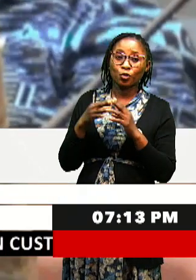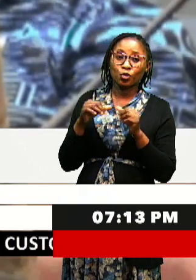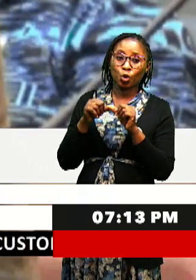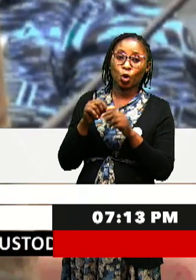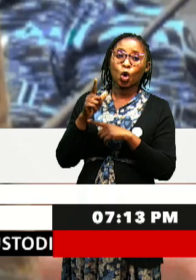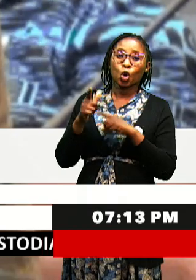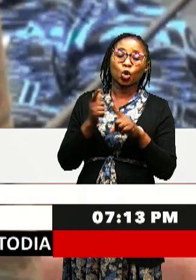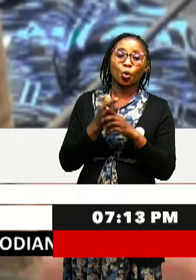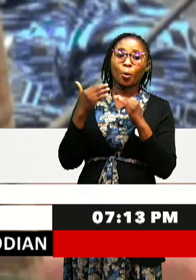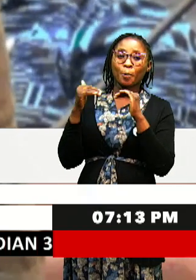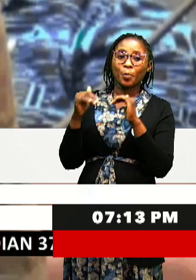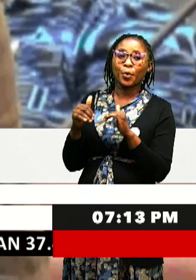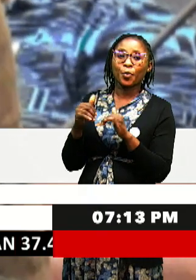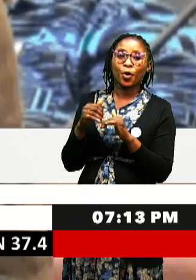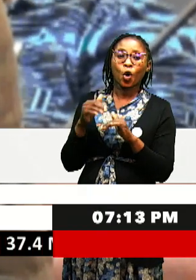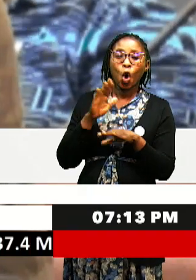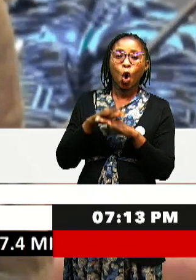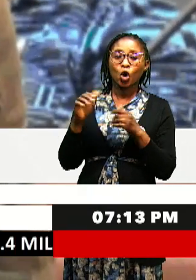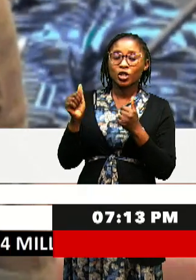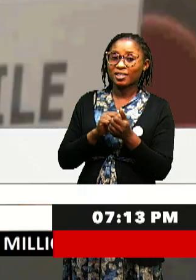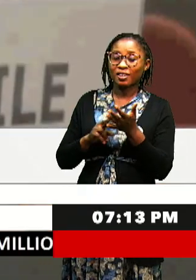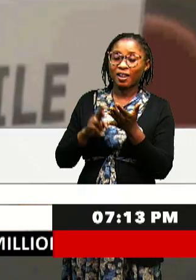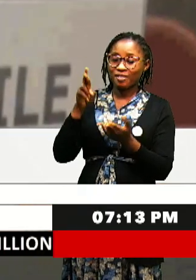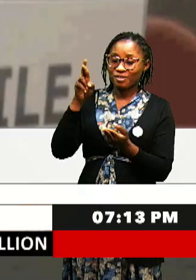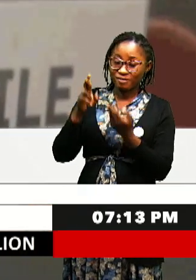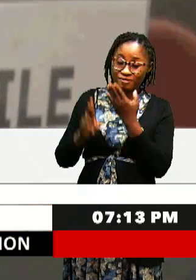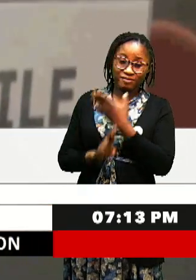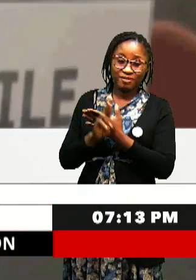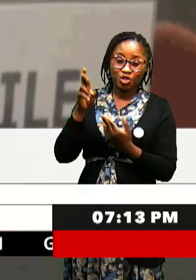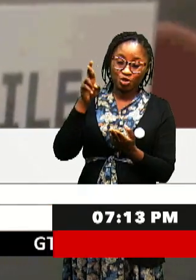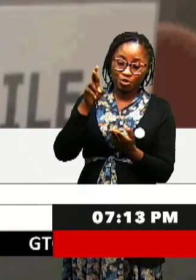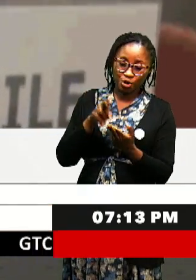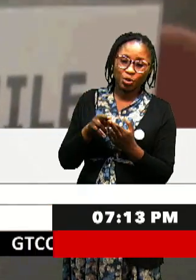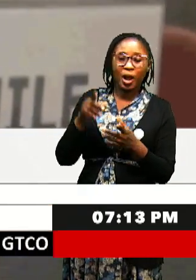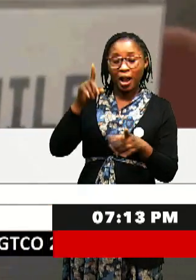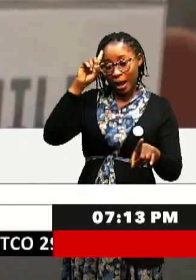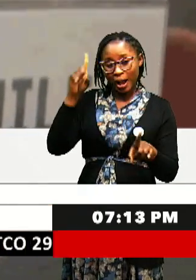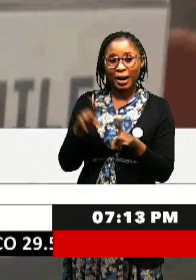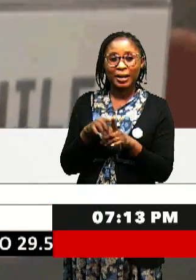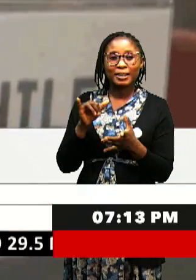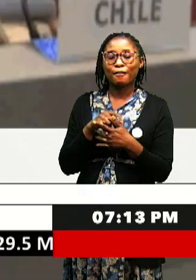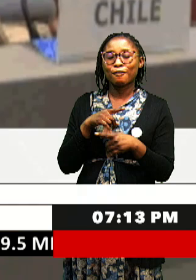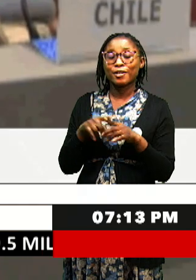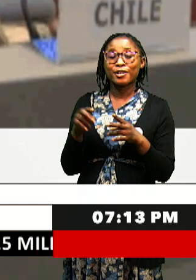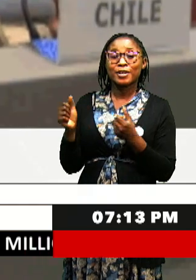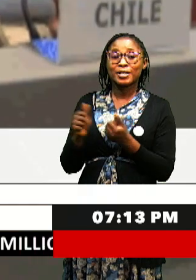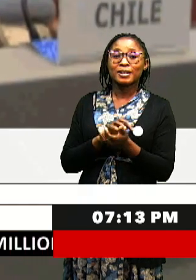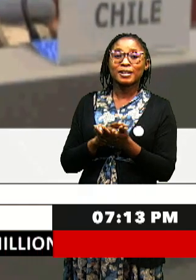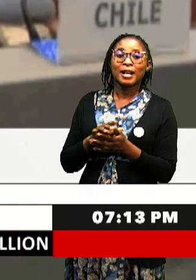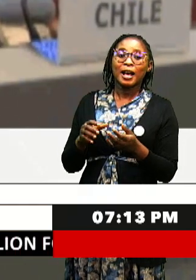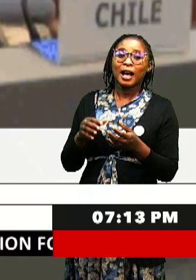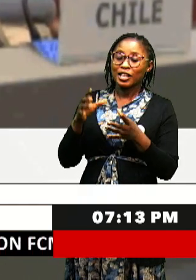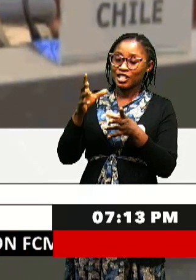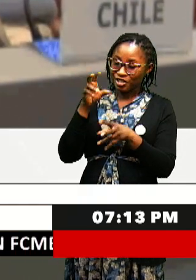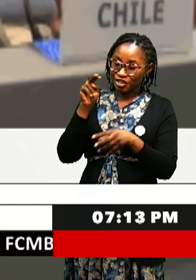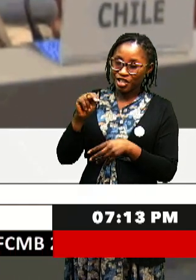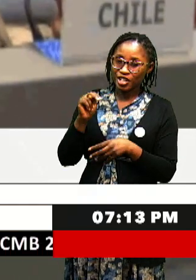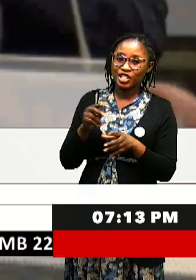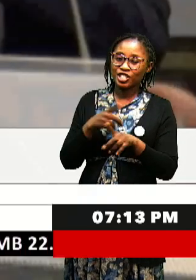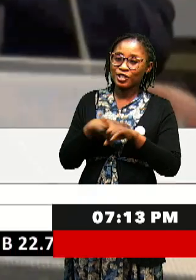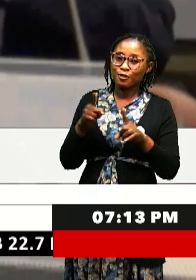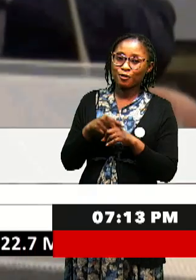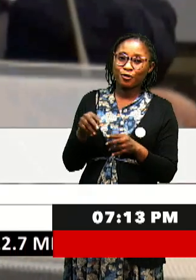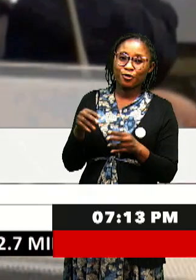global platform on disaster risk reduction agree that though disasters apply multi-measures in diverse